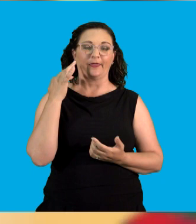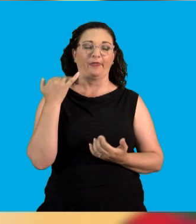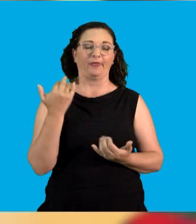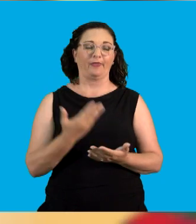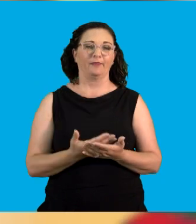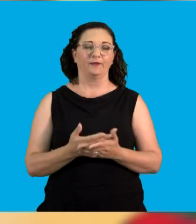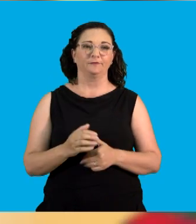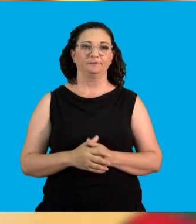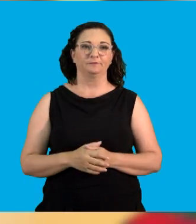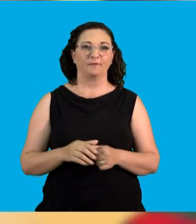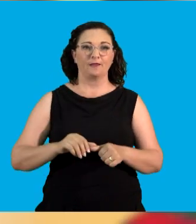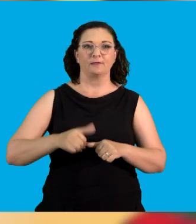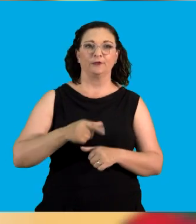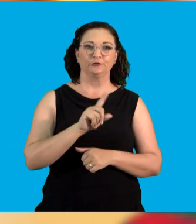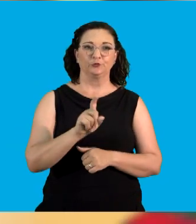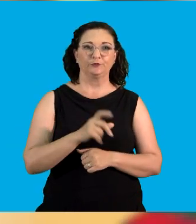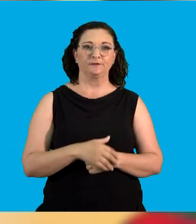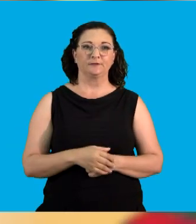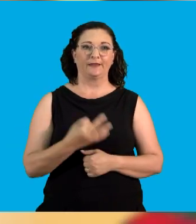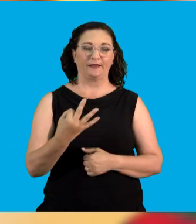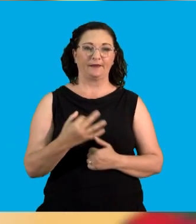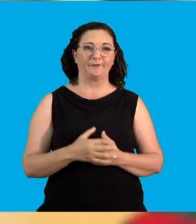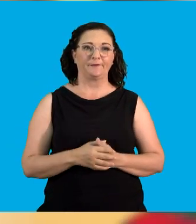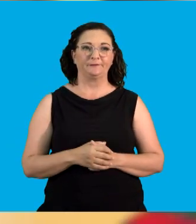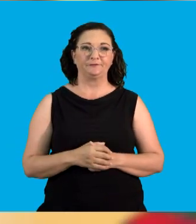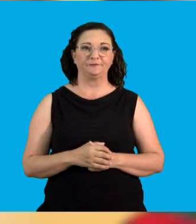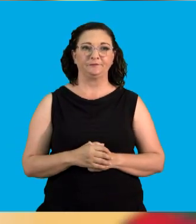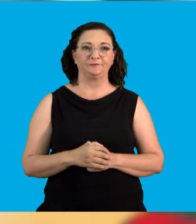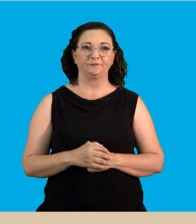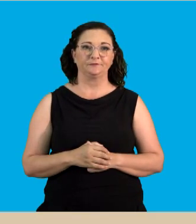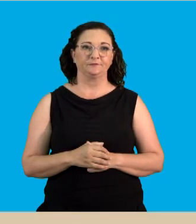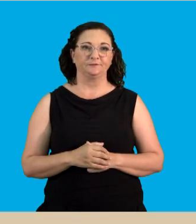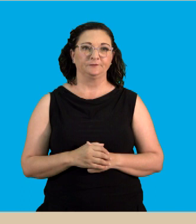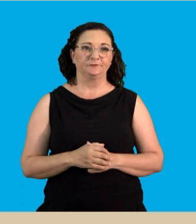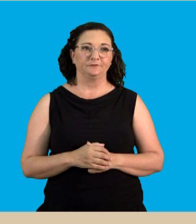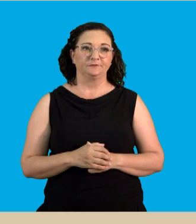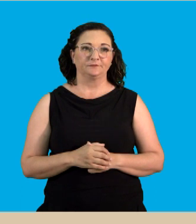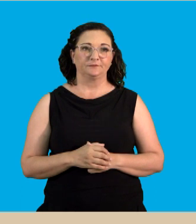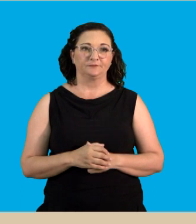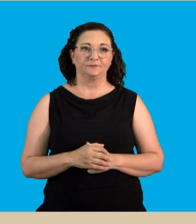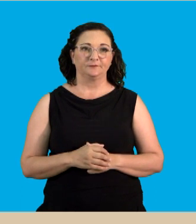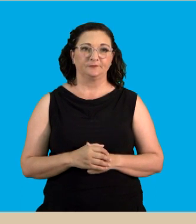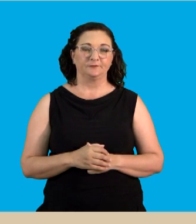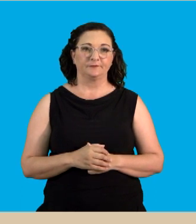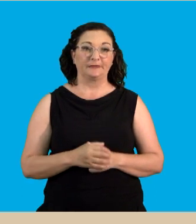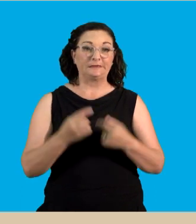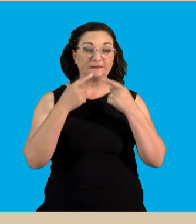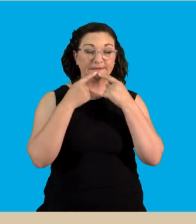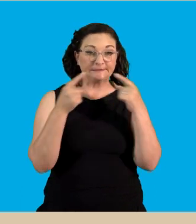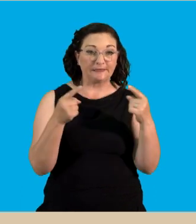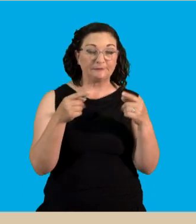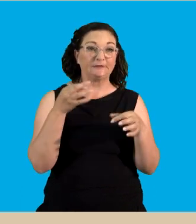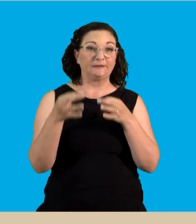you think about that. Now let's move on to the next question, which is question number 3. It says to us, explain